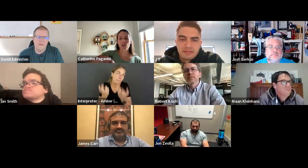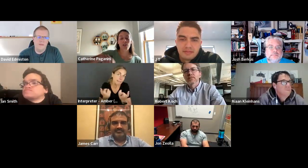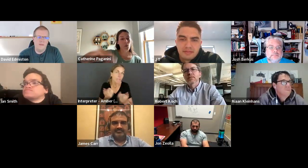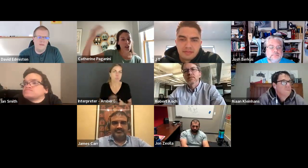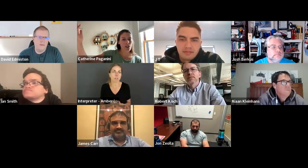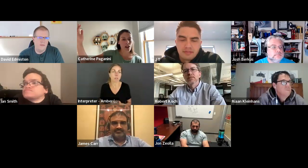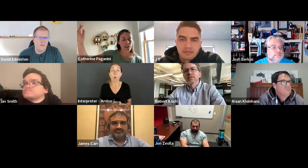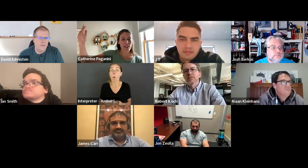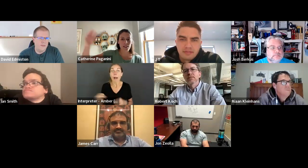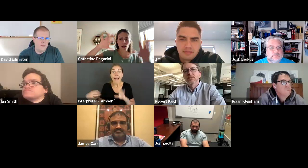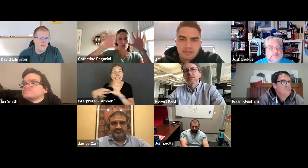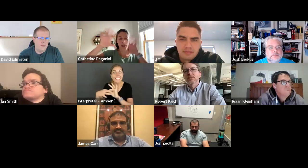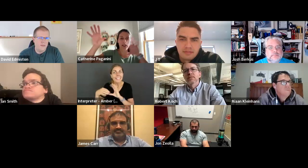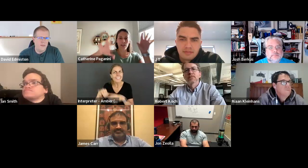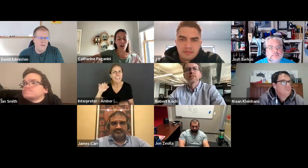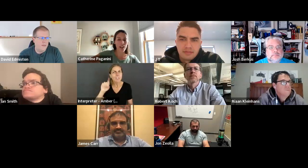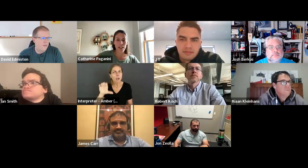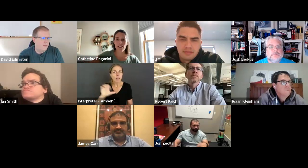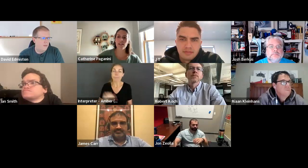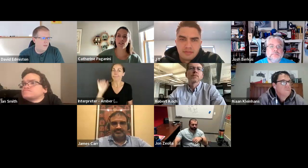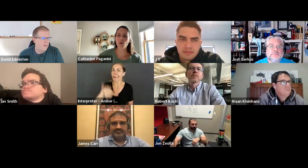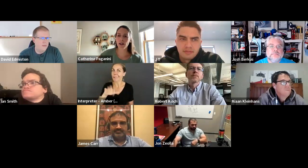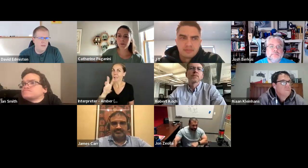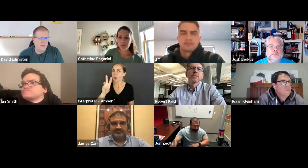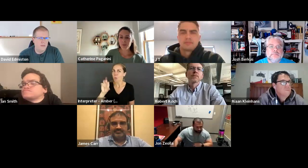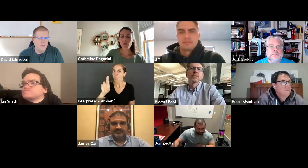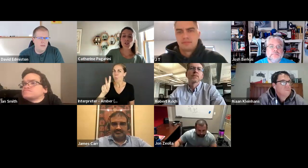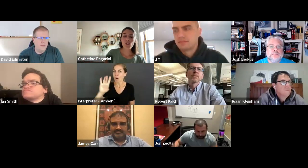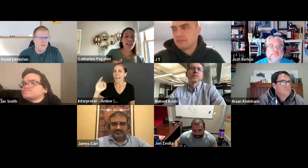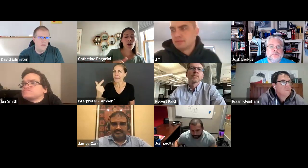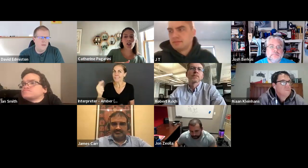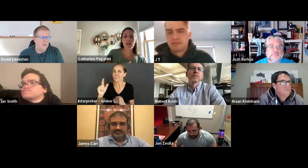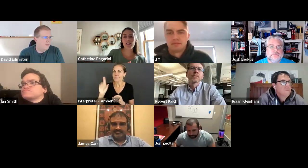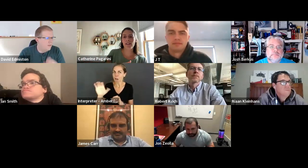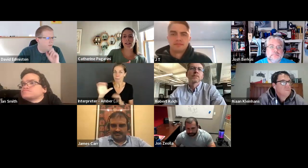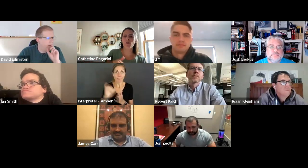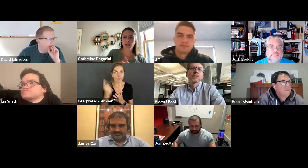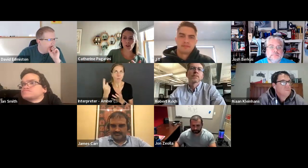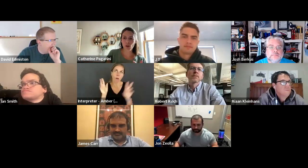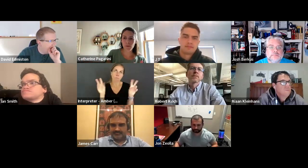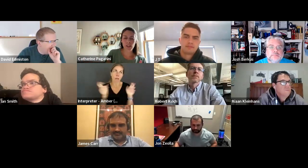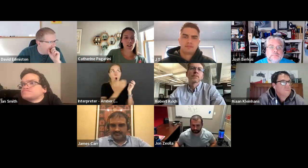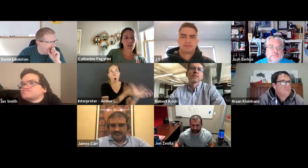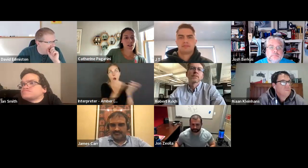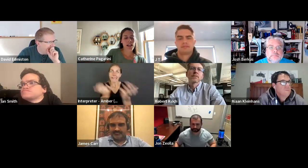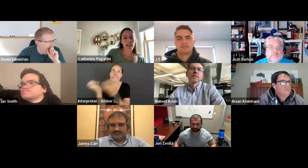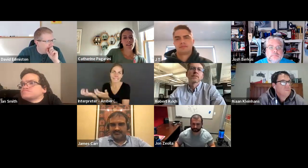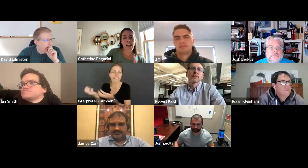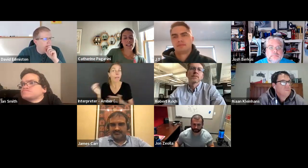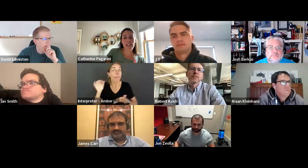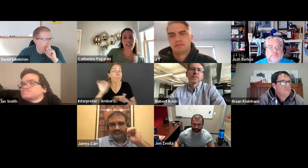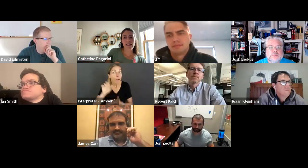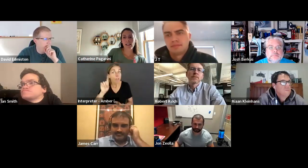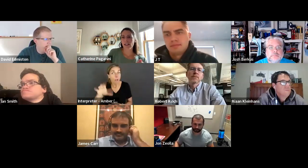the doc to that working doc. That's the doc with the audiences and so on. So that document is there to brainstorm.